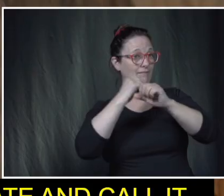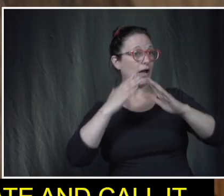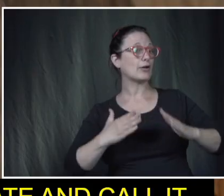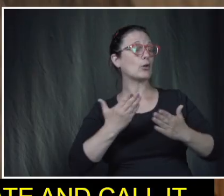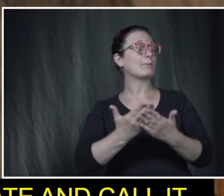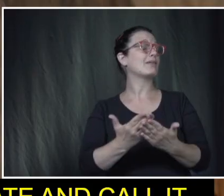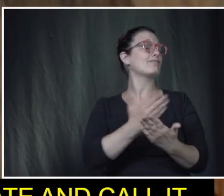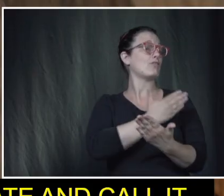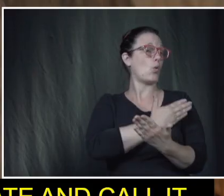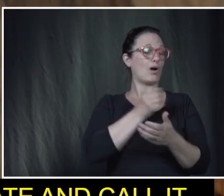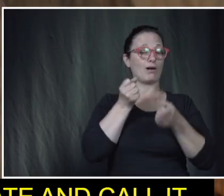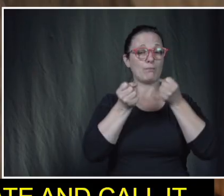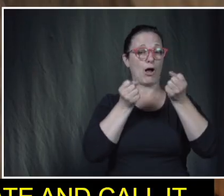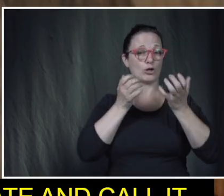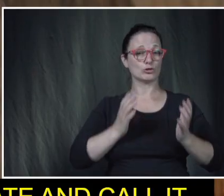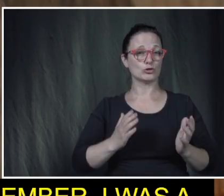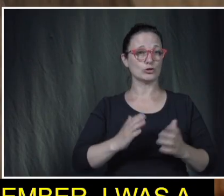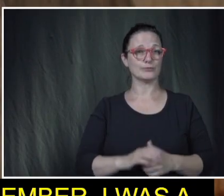ever was a boxer.